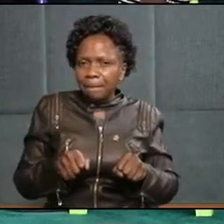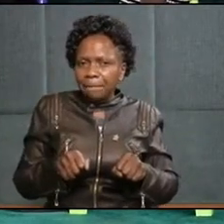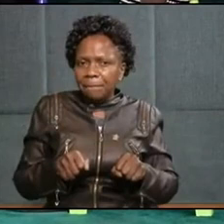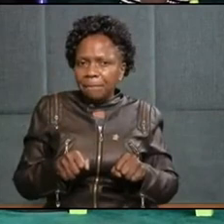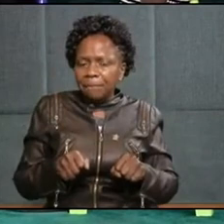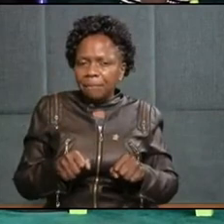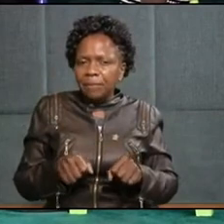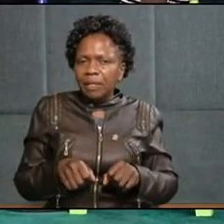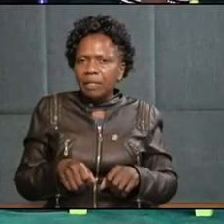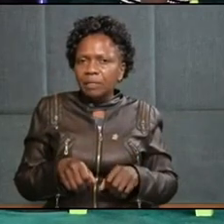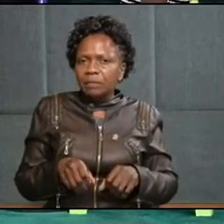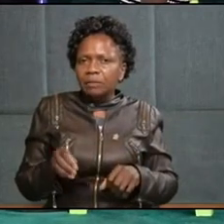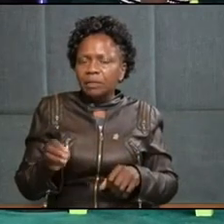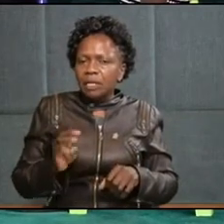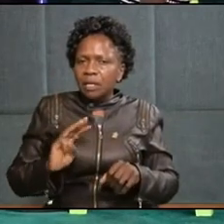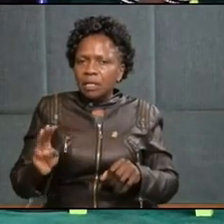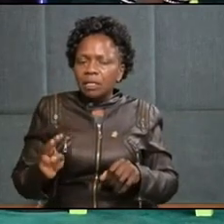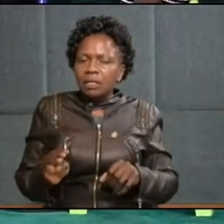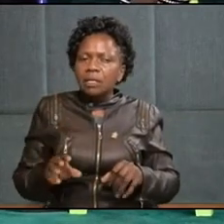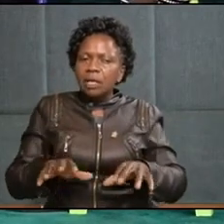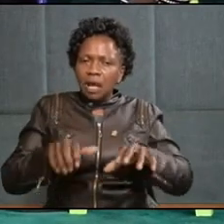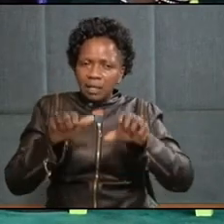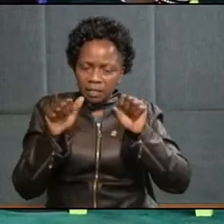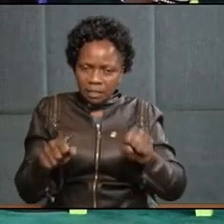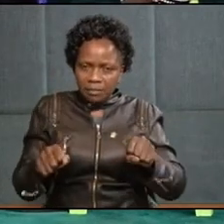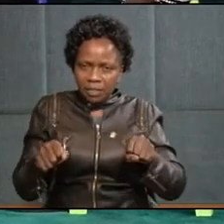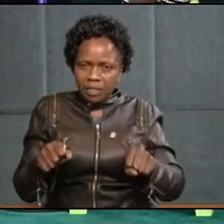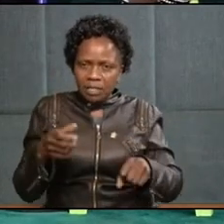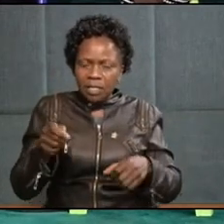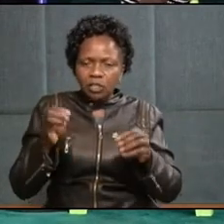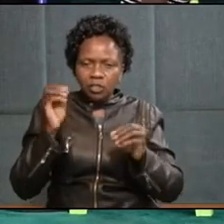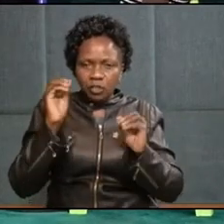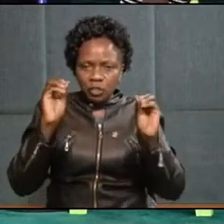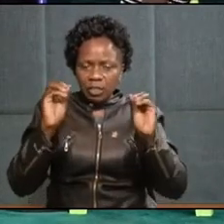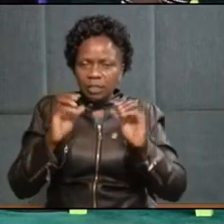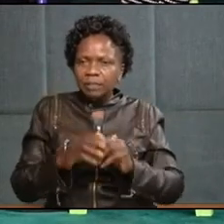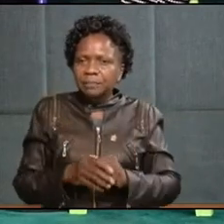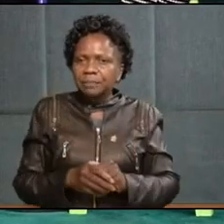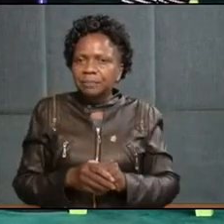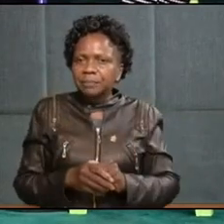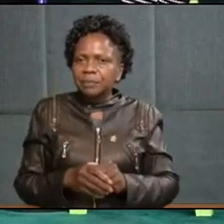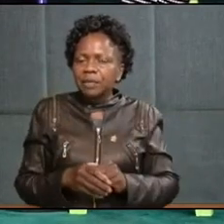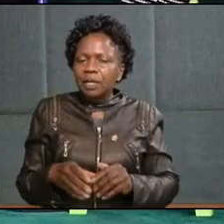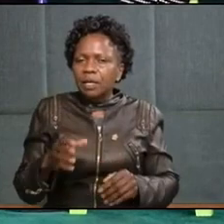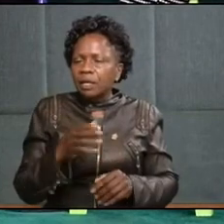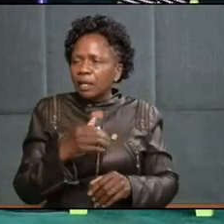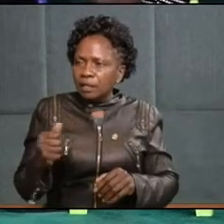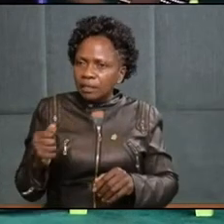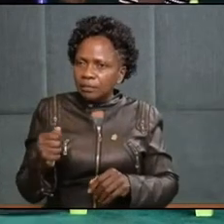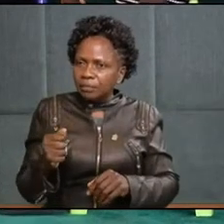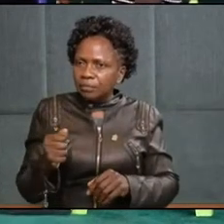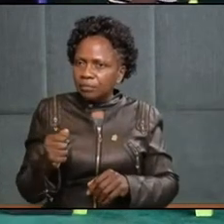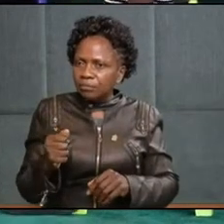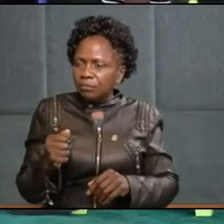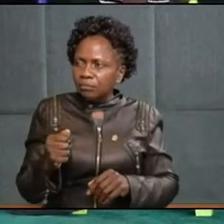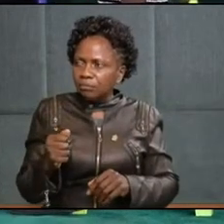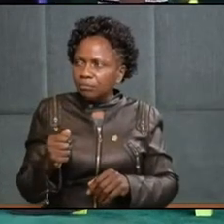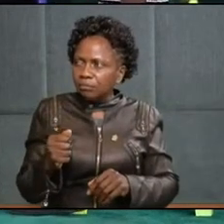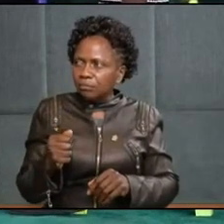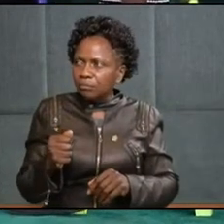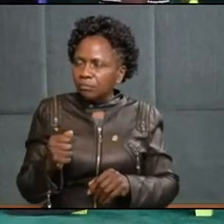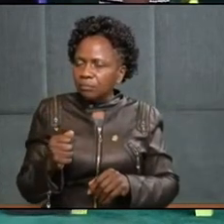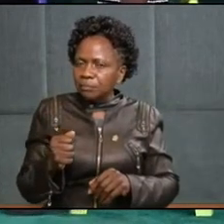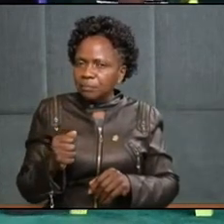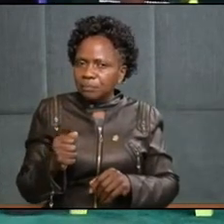He accepted the teaching. Yes, Apollos accepted the teaching and did what else, Lucinda? He accepted